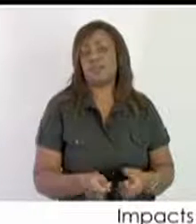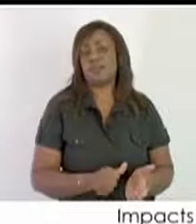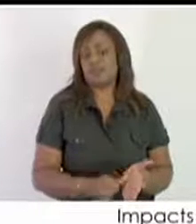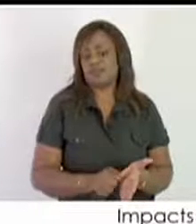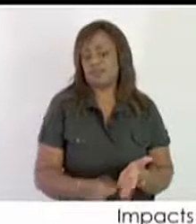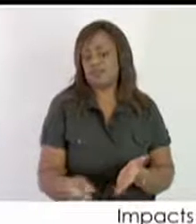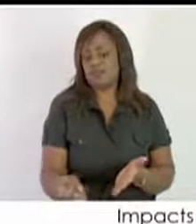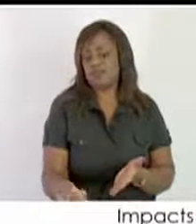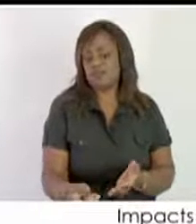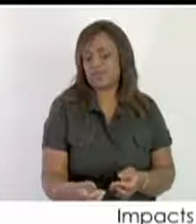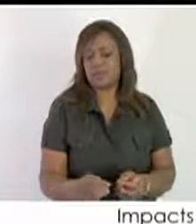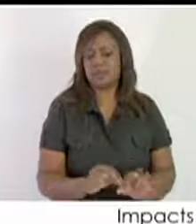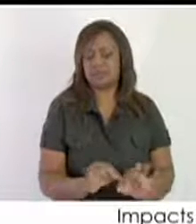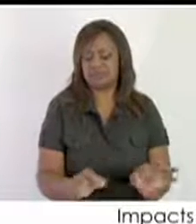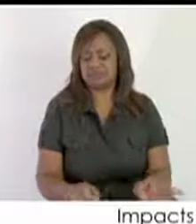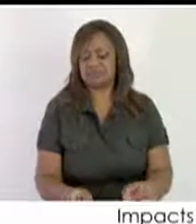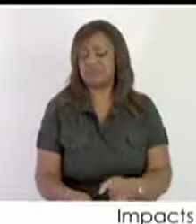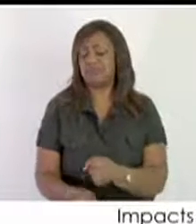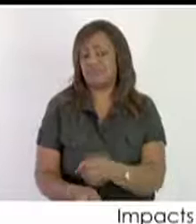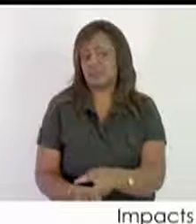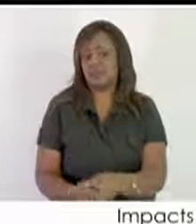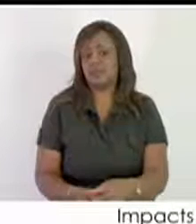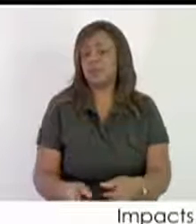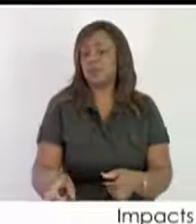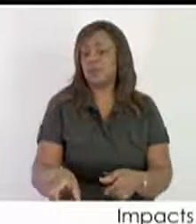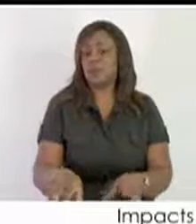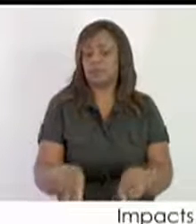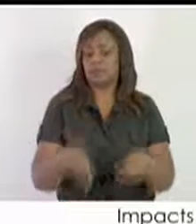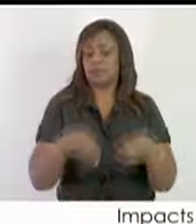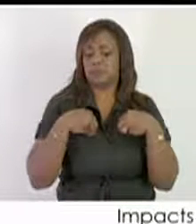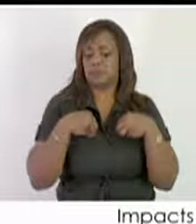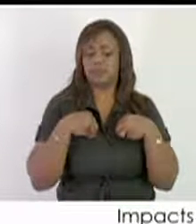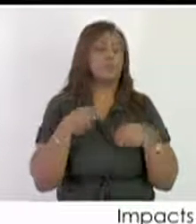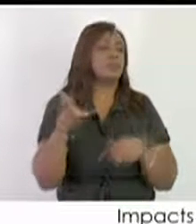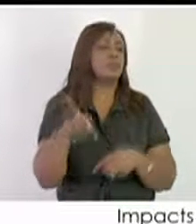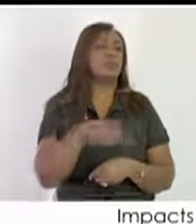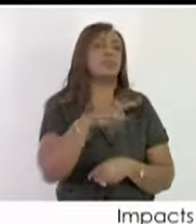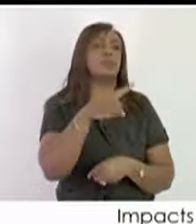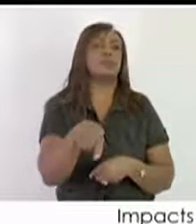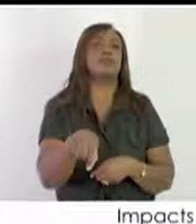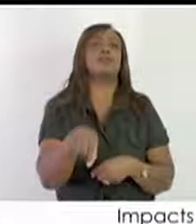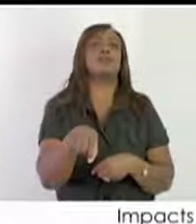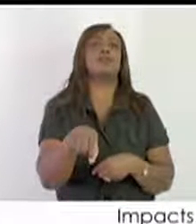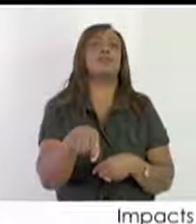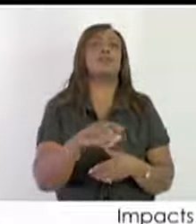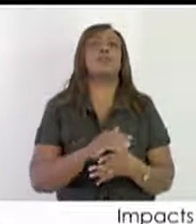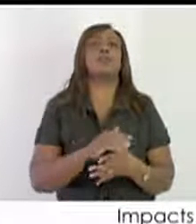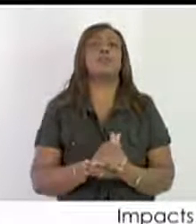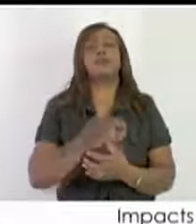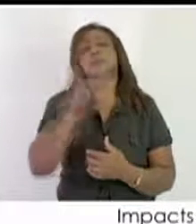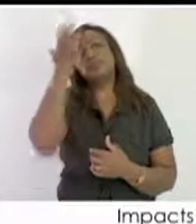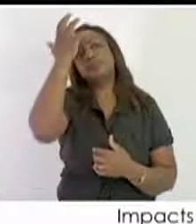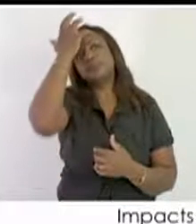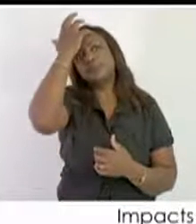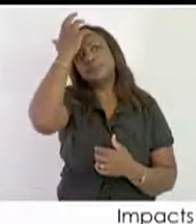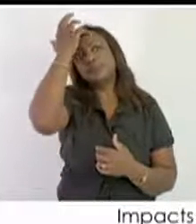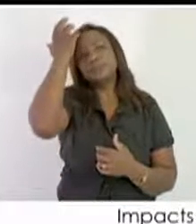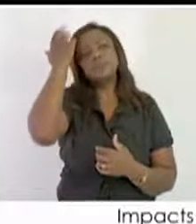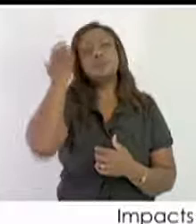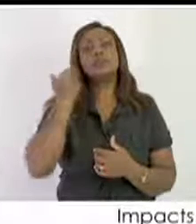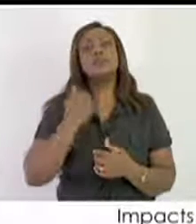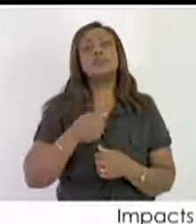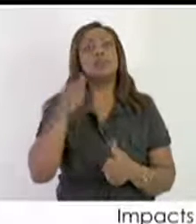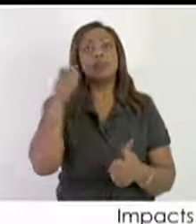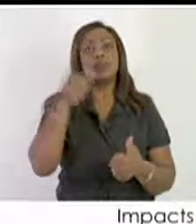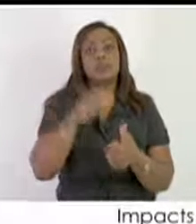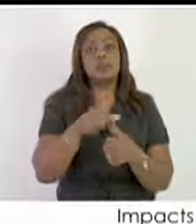boys. And they give them gifts, they give them money and all sorts kind of things. Sometimes they even